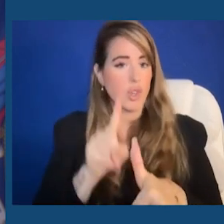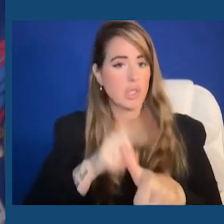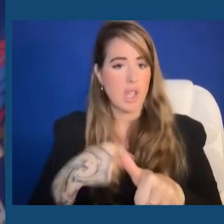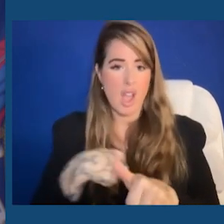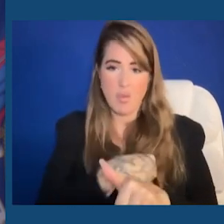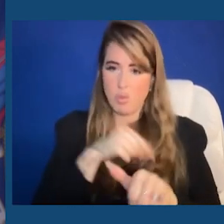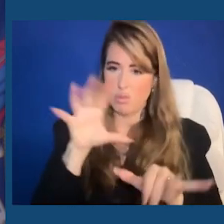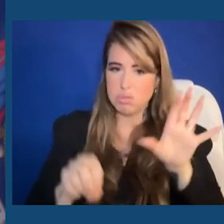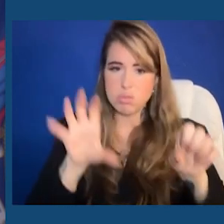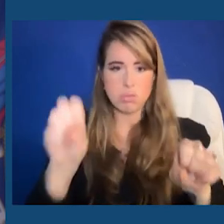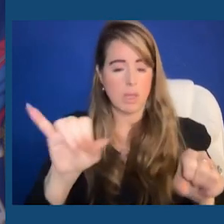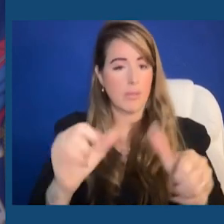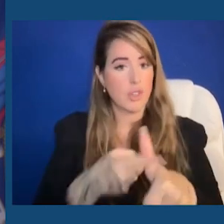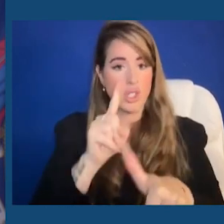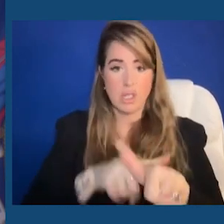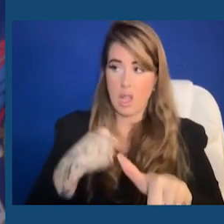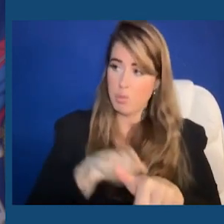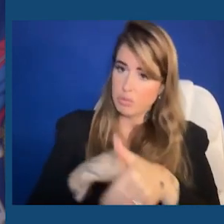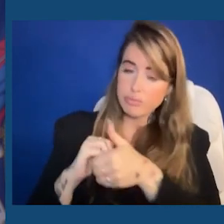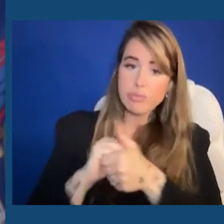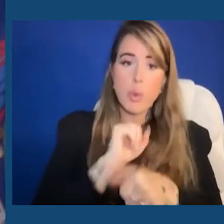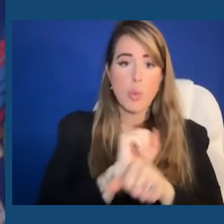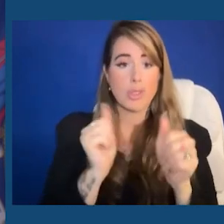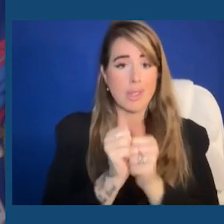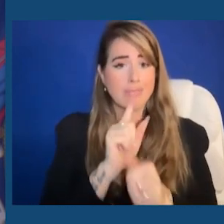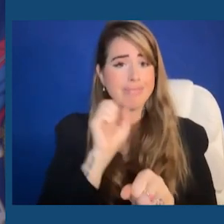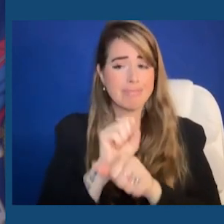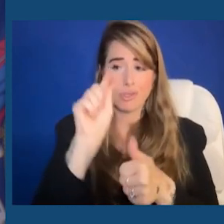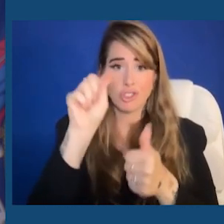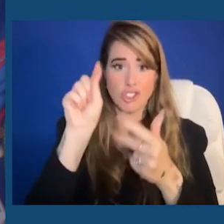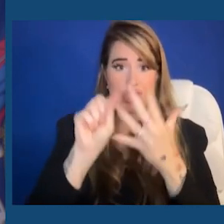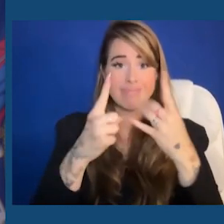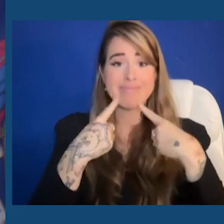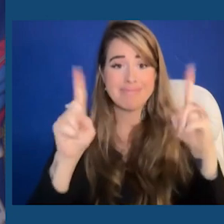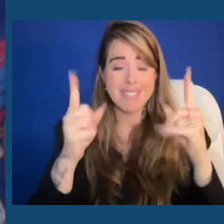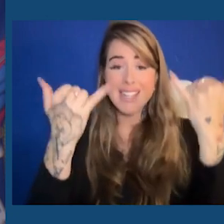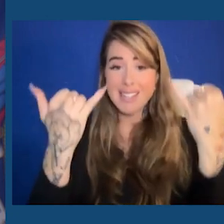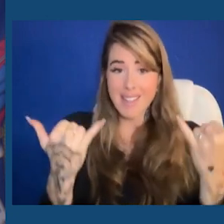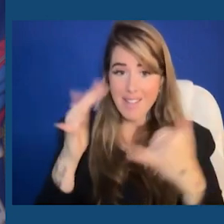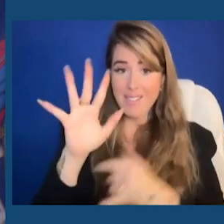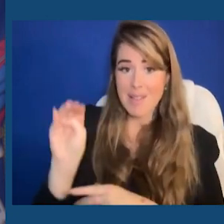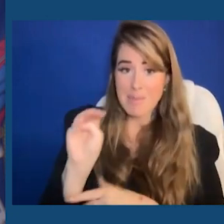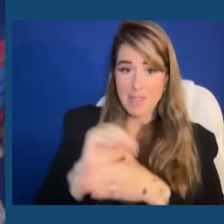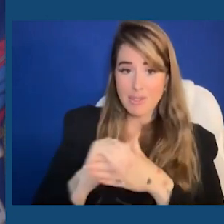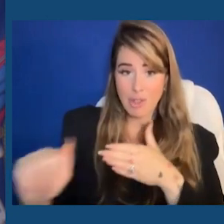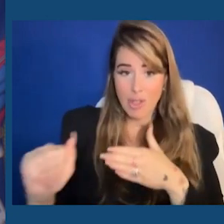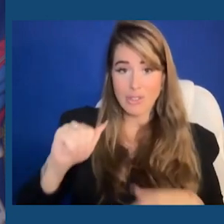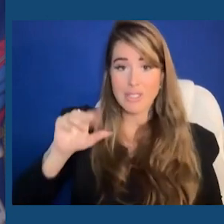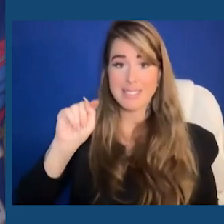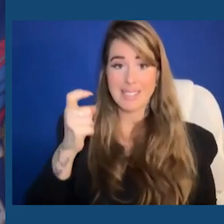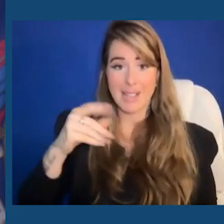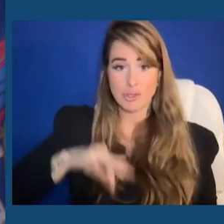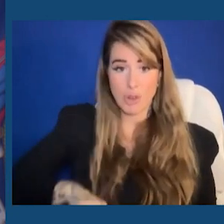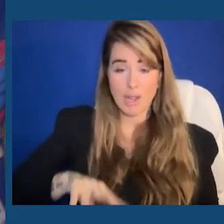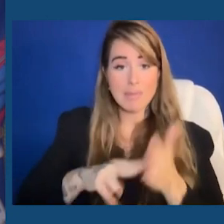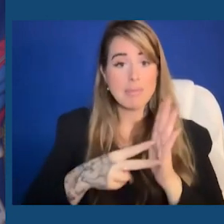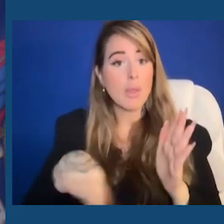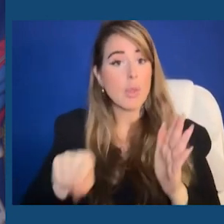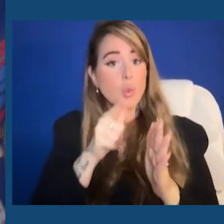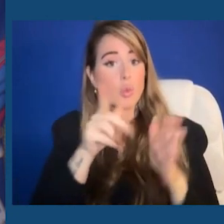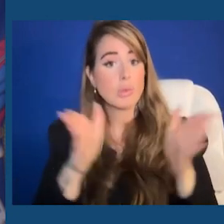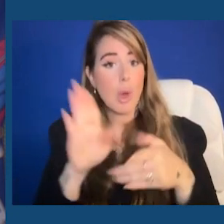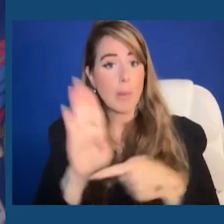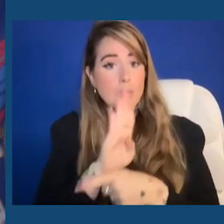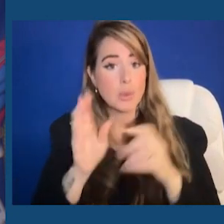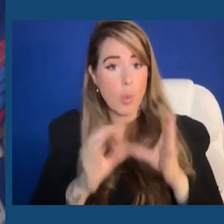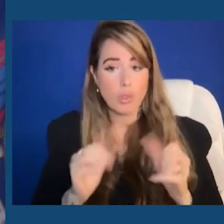done. Also, point 5, a $5 million tax credit. So small business owners can help offset the cost of new security